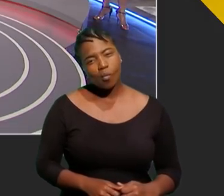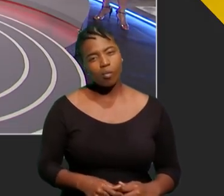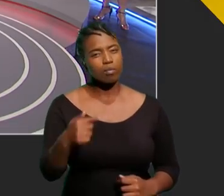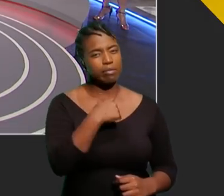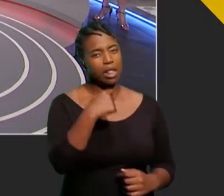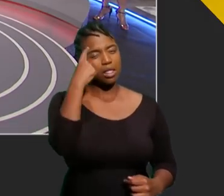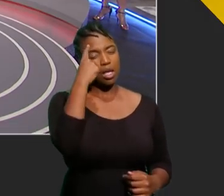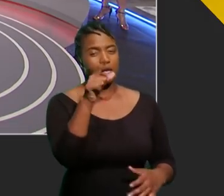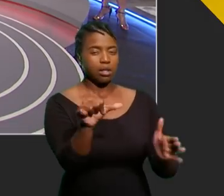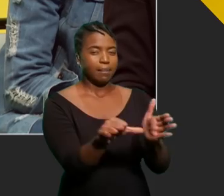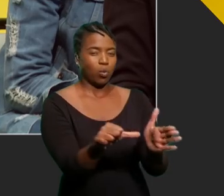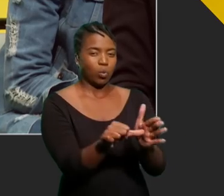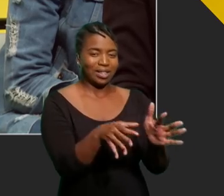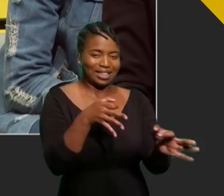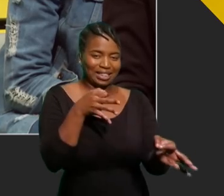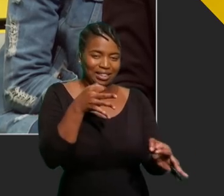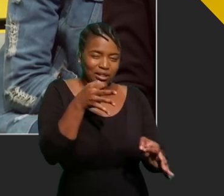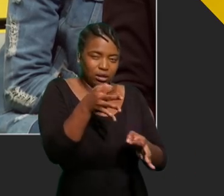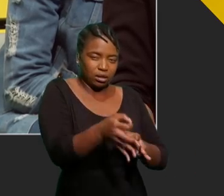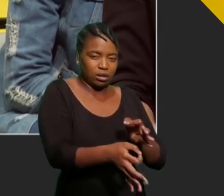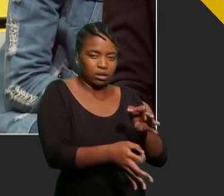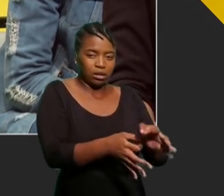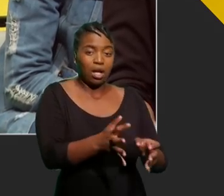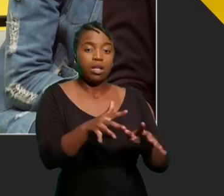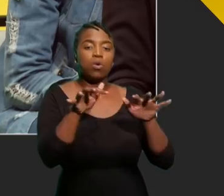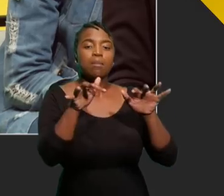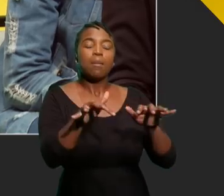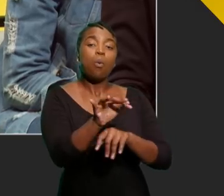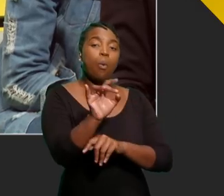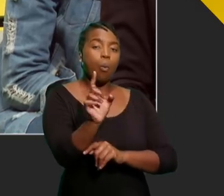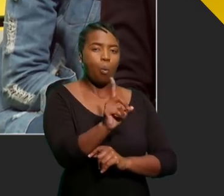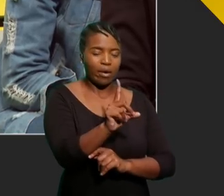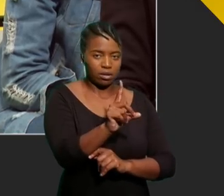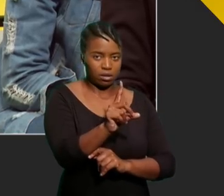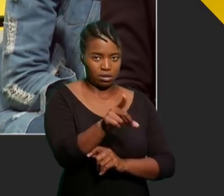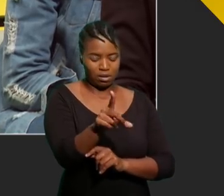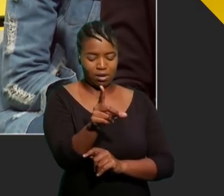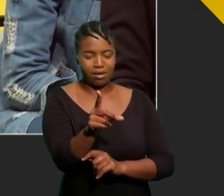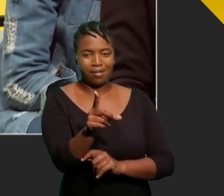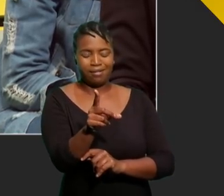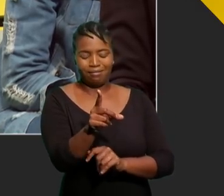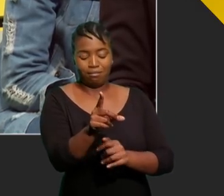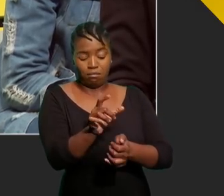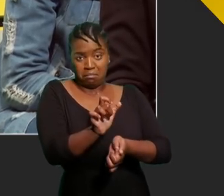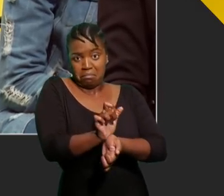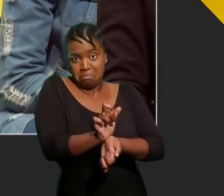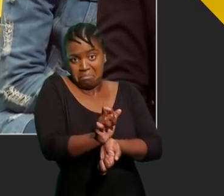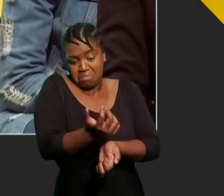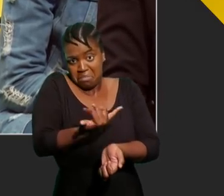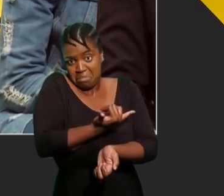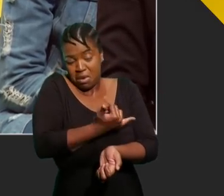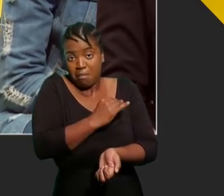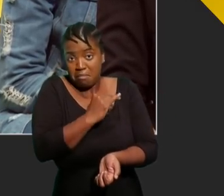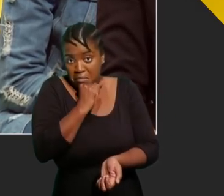it's important to define as a citizen, what is persecution? What does that look like? Is it you